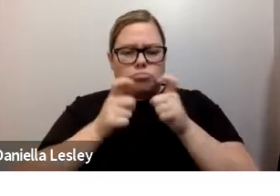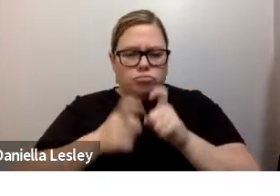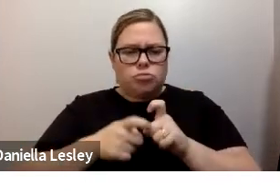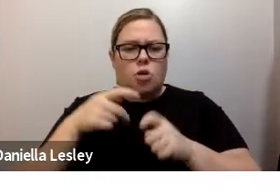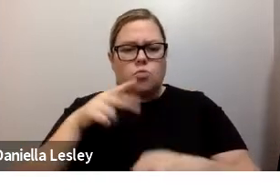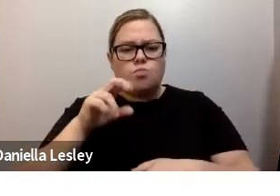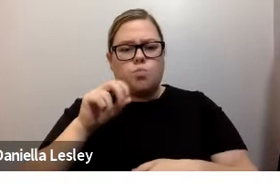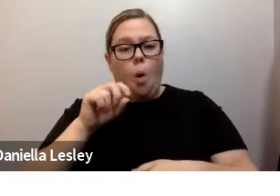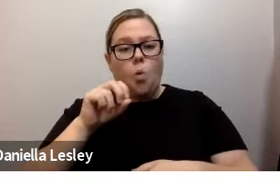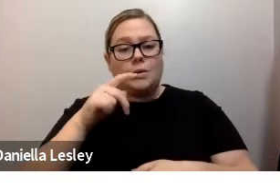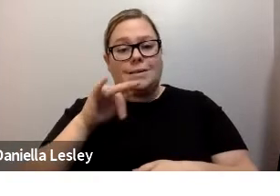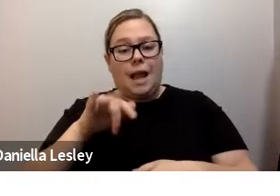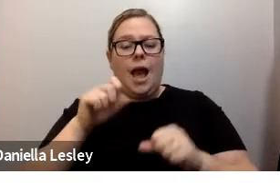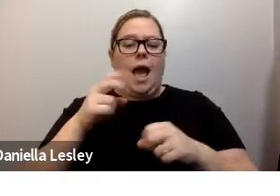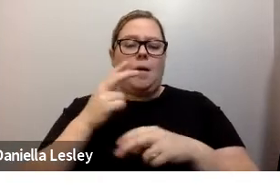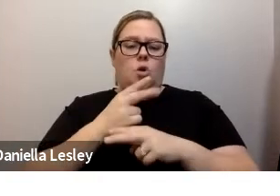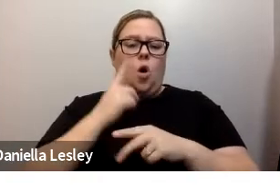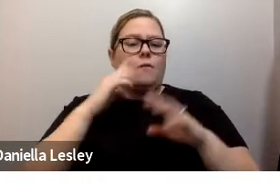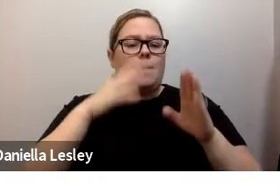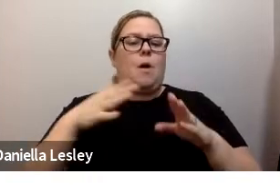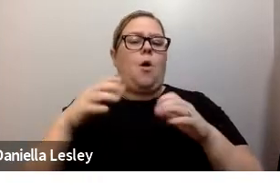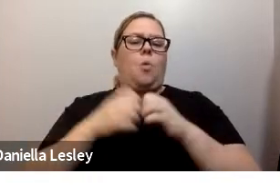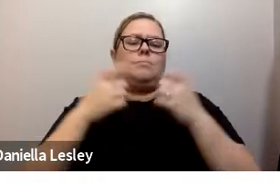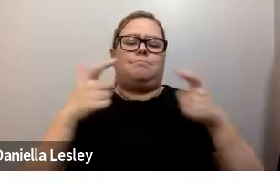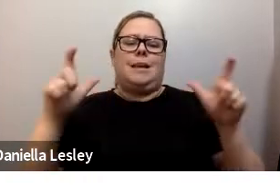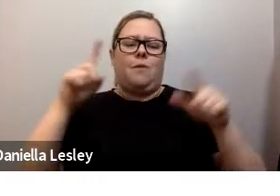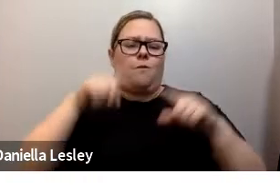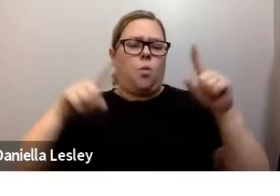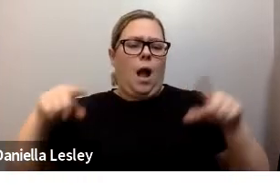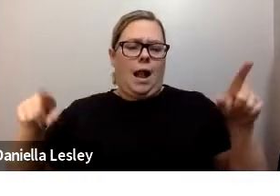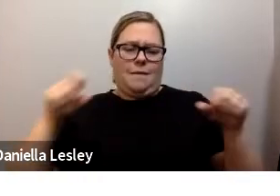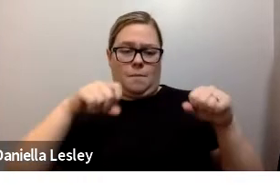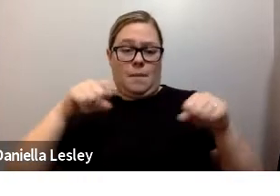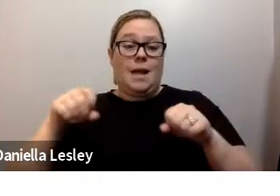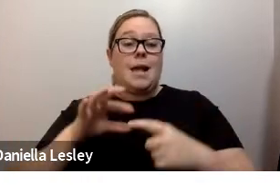that could be used with individuals of a wide variety of ability, especially those with